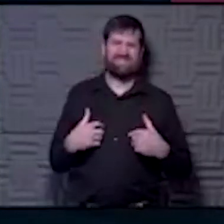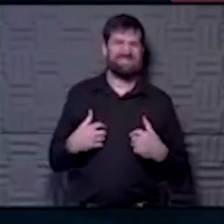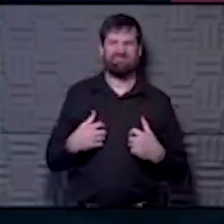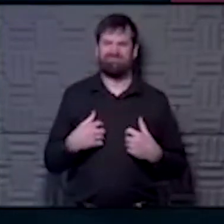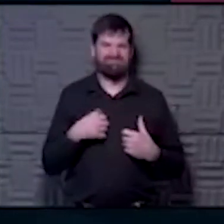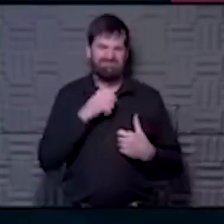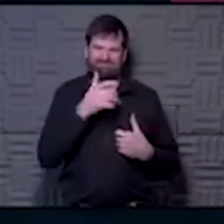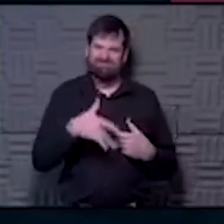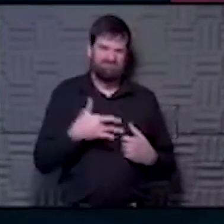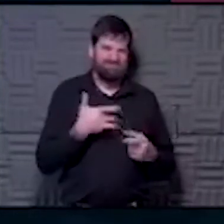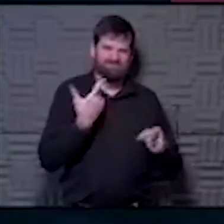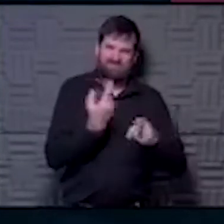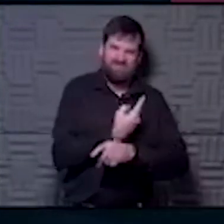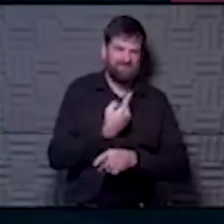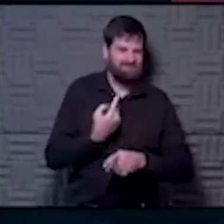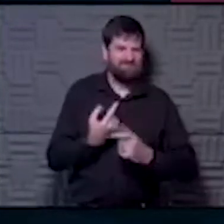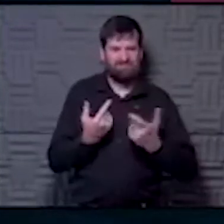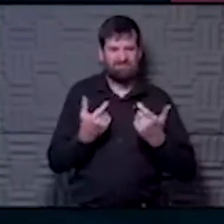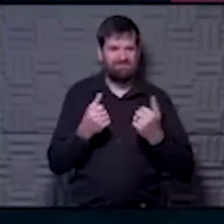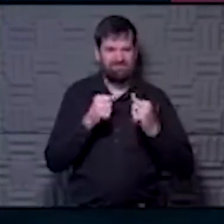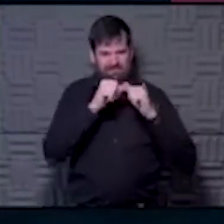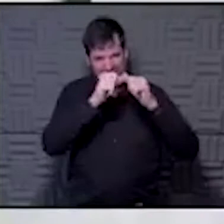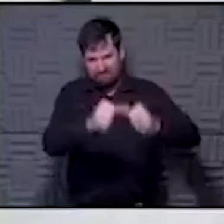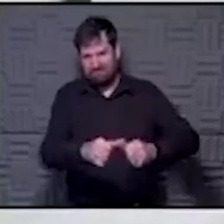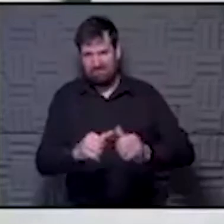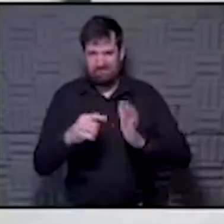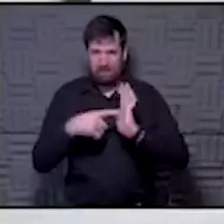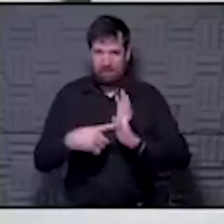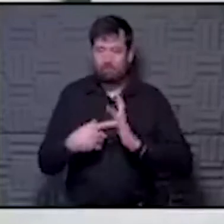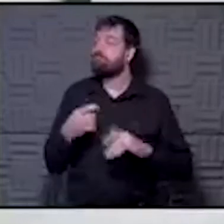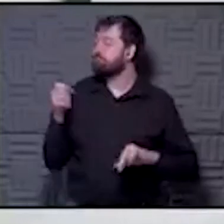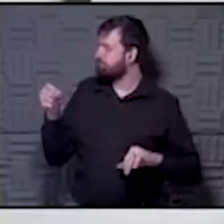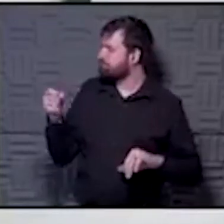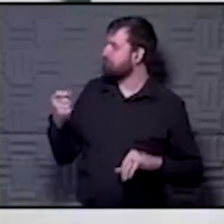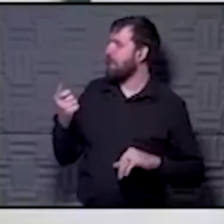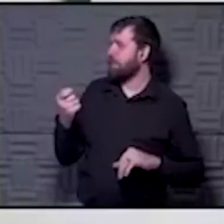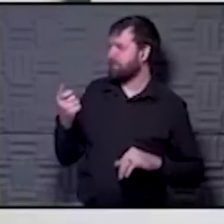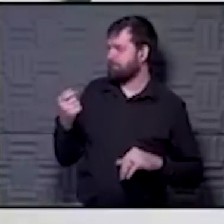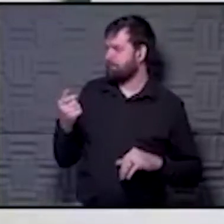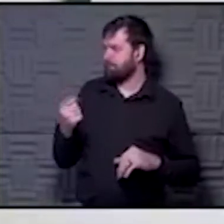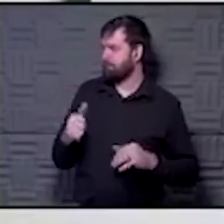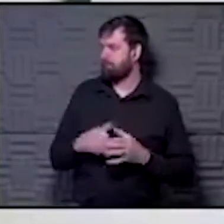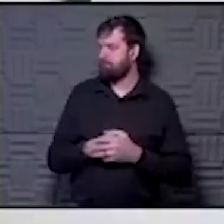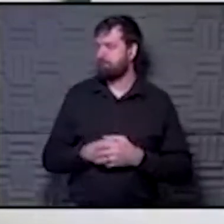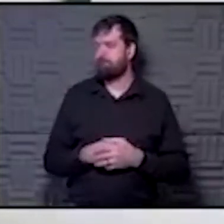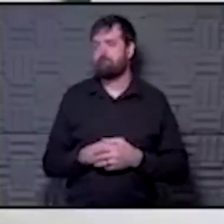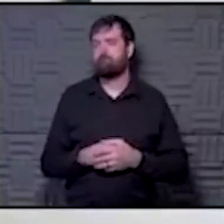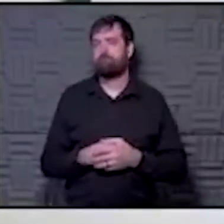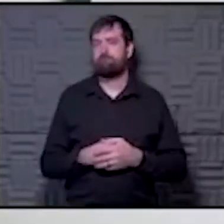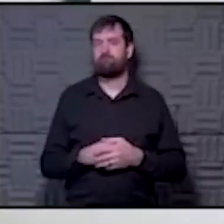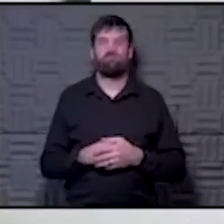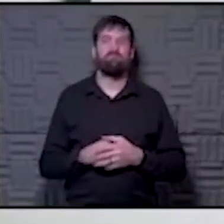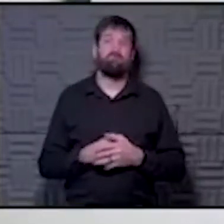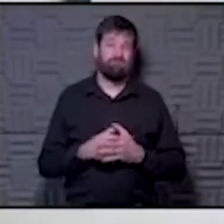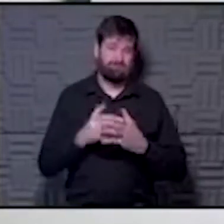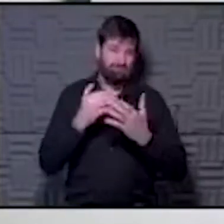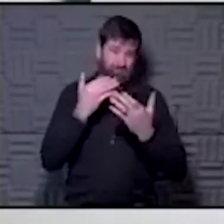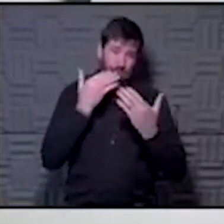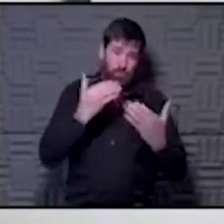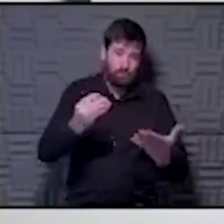and it keeps going on? Yeah, a little bit. I don't know that we have great data on it,